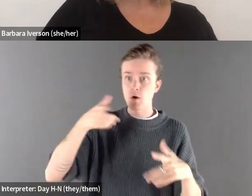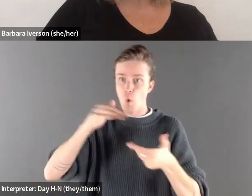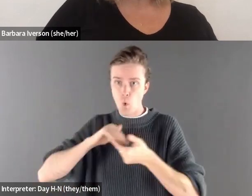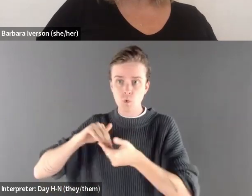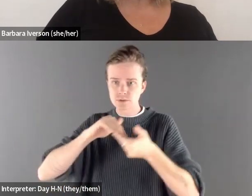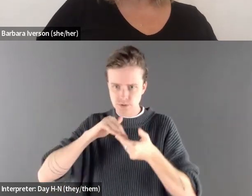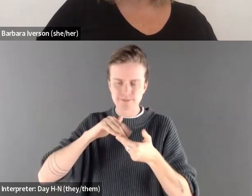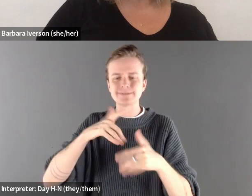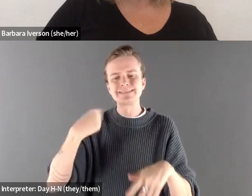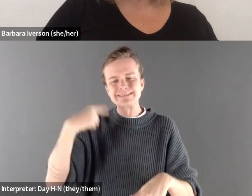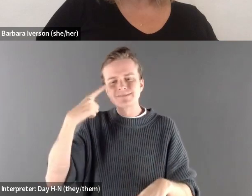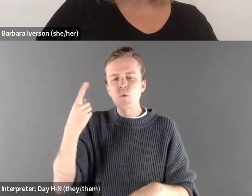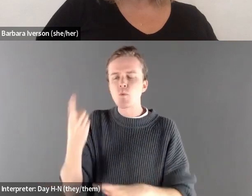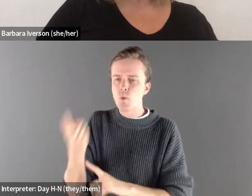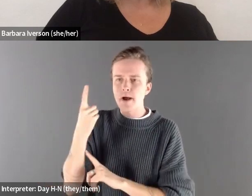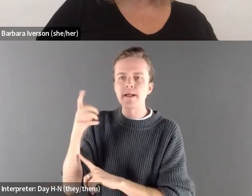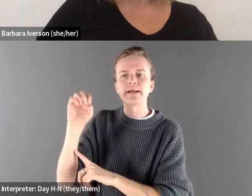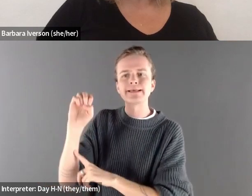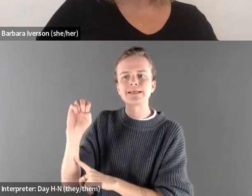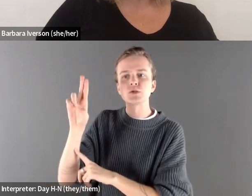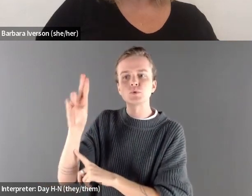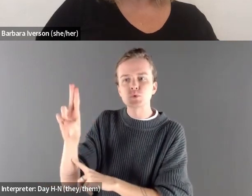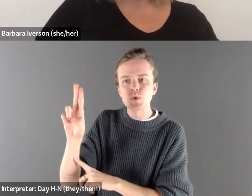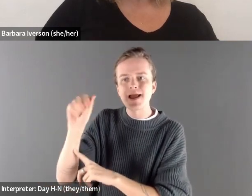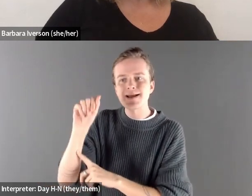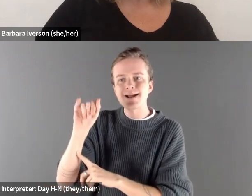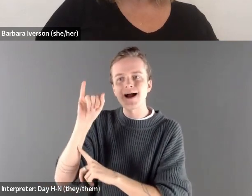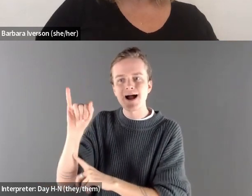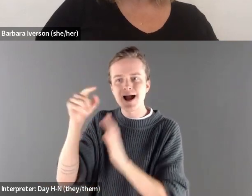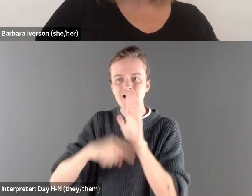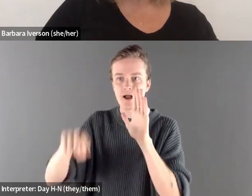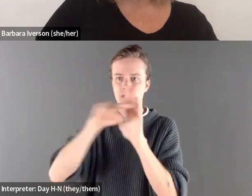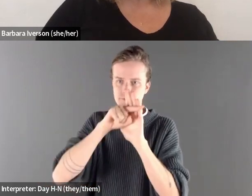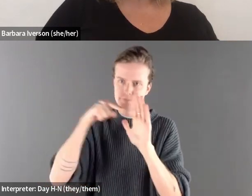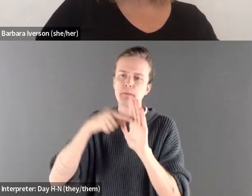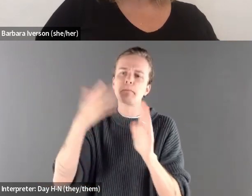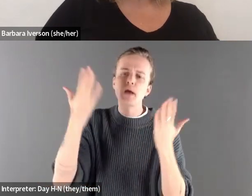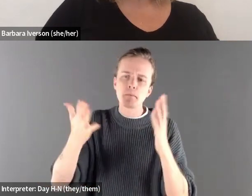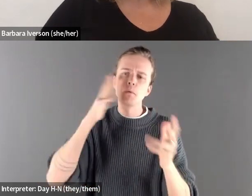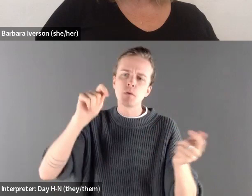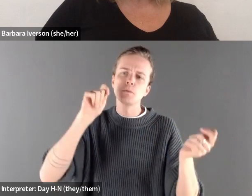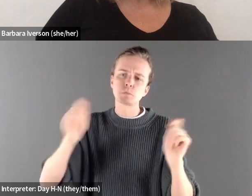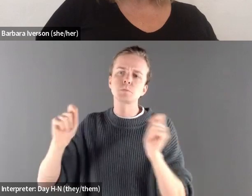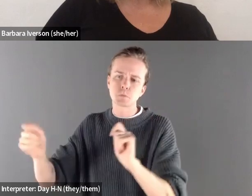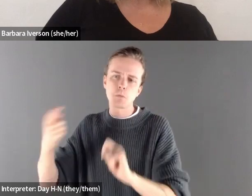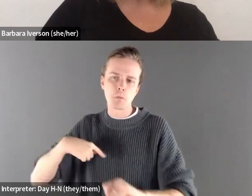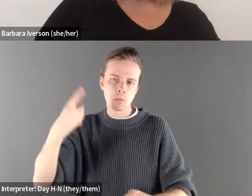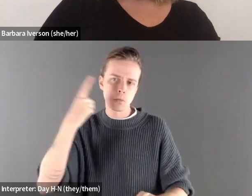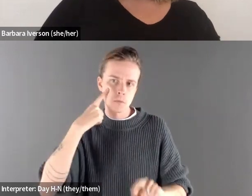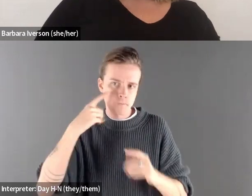is the first space in which we might see some advances on this front, as I mentioned before as well.